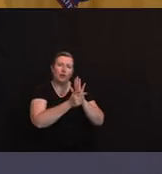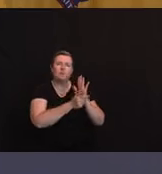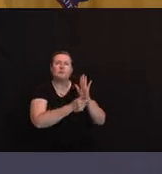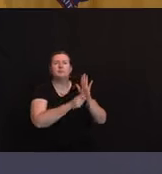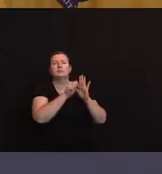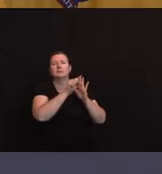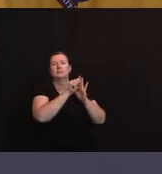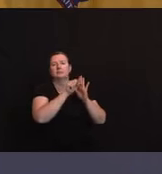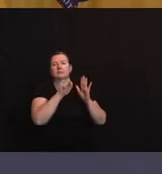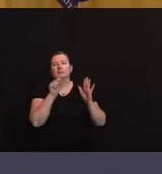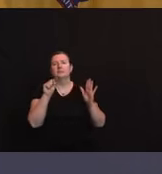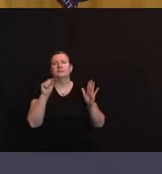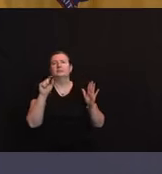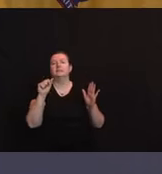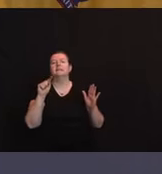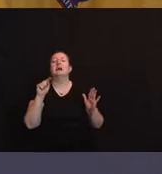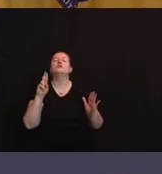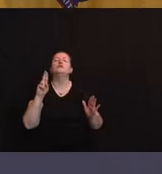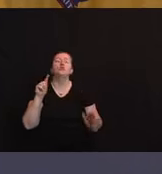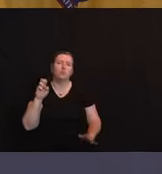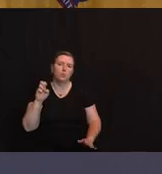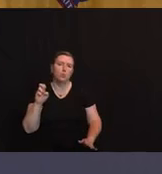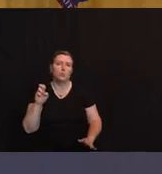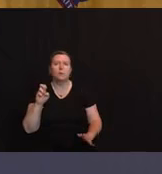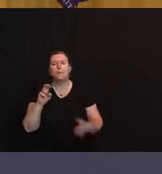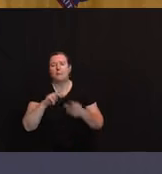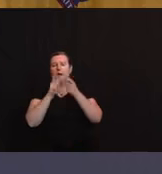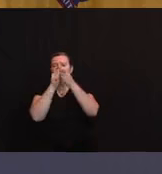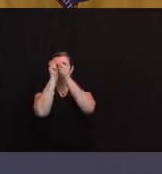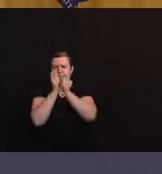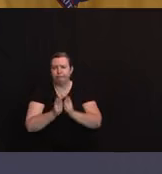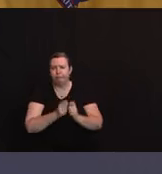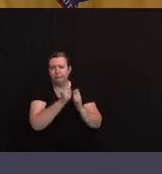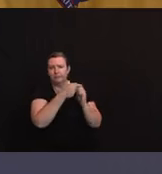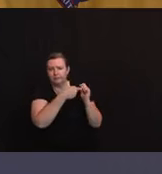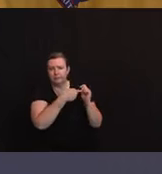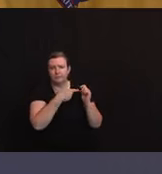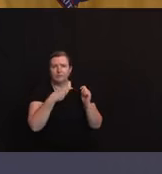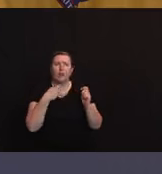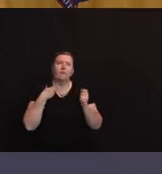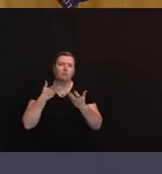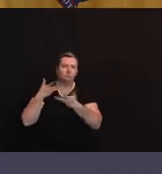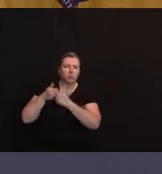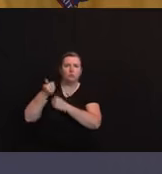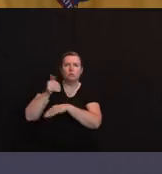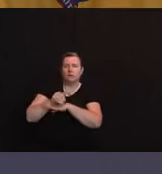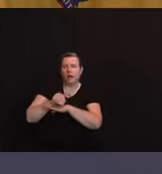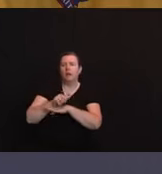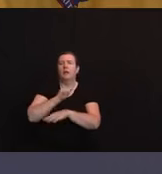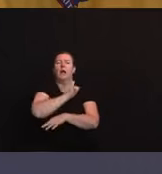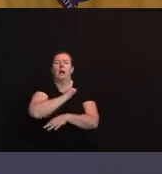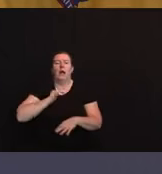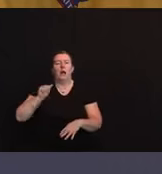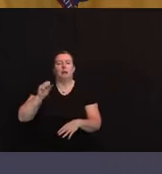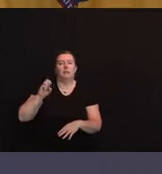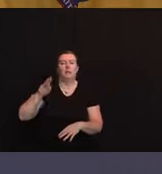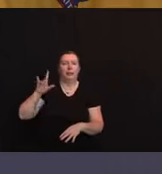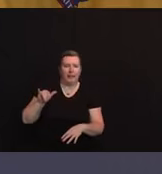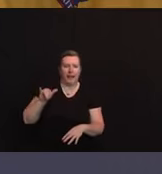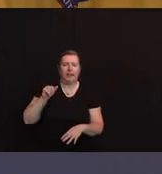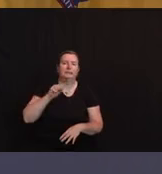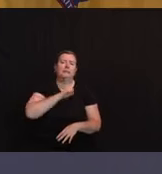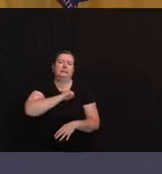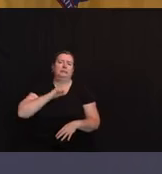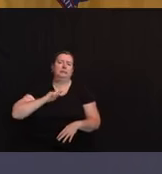out, especially Joe Vitale in the Senate and Valerie Veneri Huddle in the Assembly for leading a whole